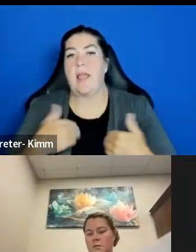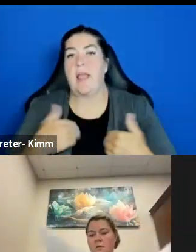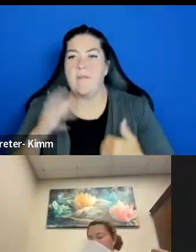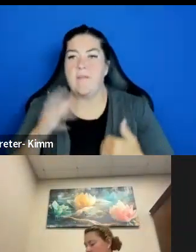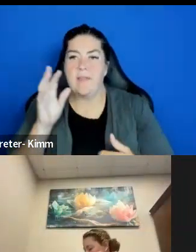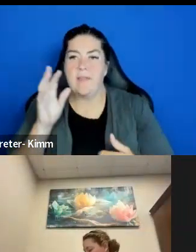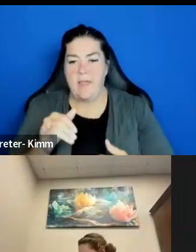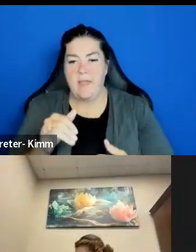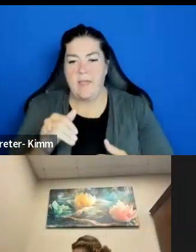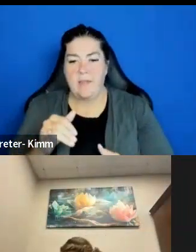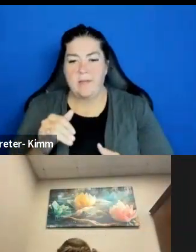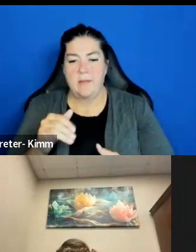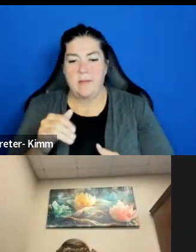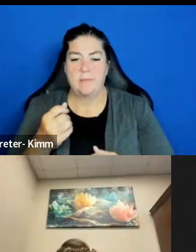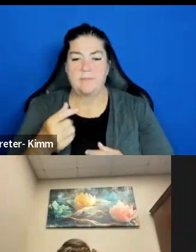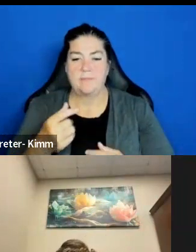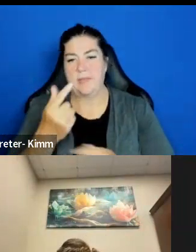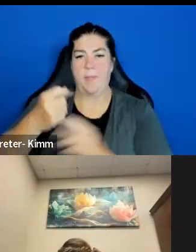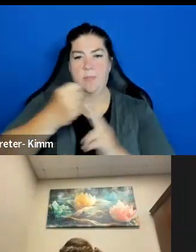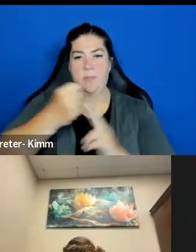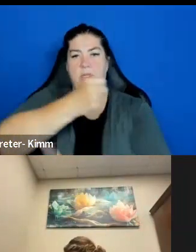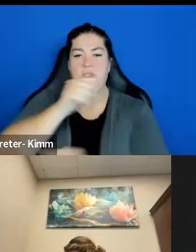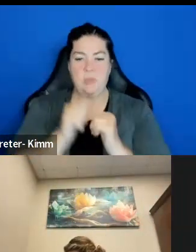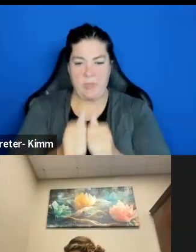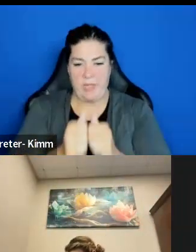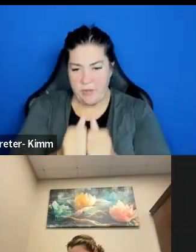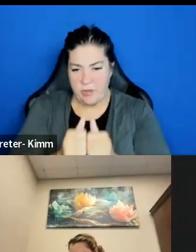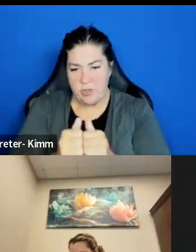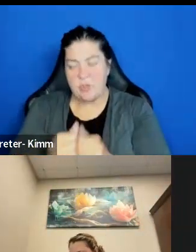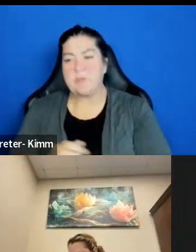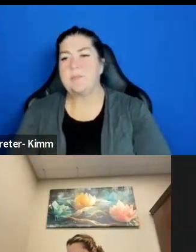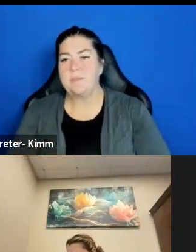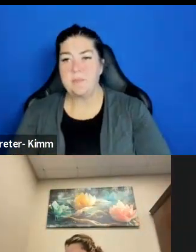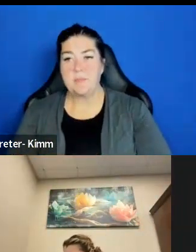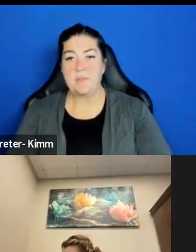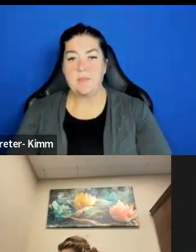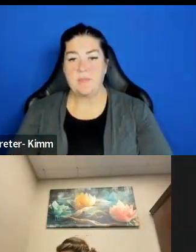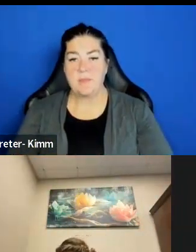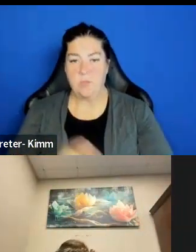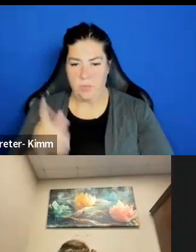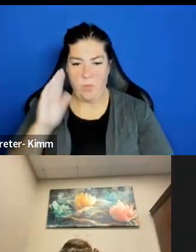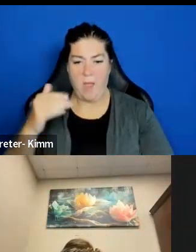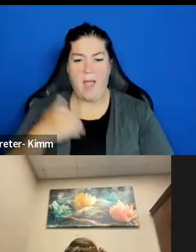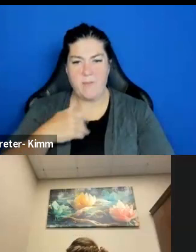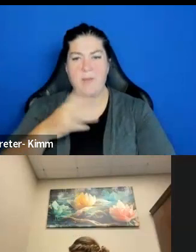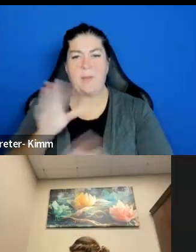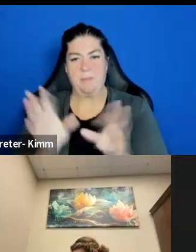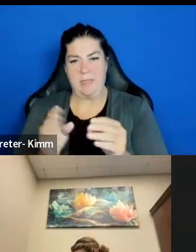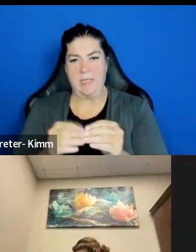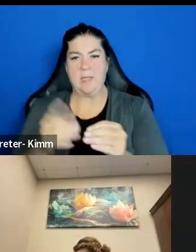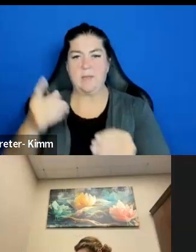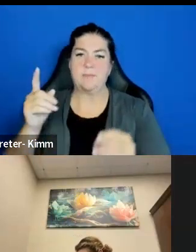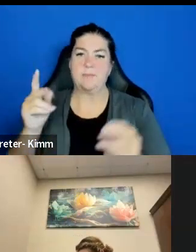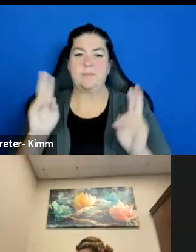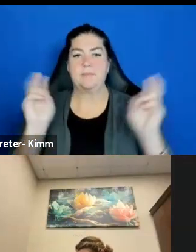those gaps together. And it's a safe place so that way we can all come together, have this roundtable. And the purpose of it is so that we